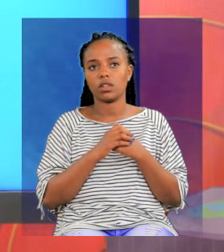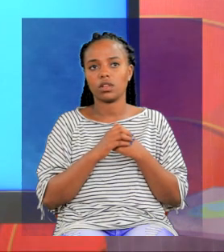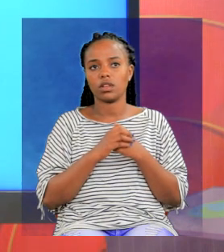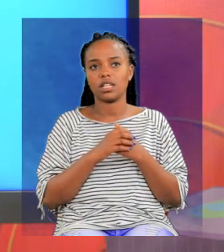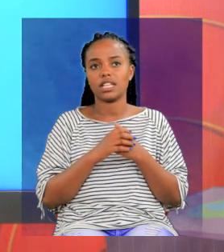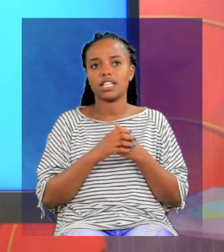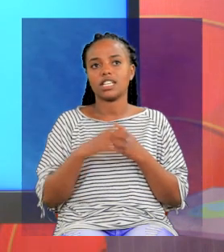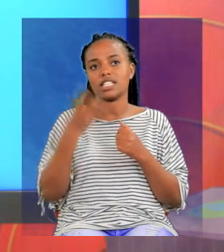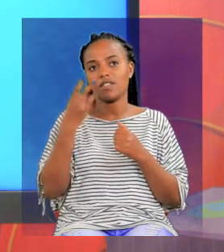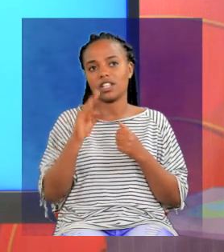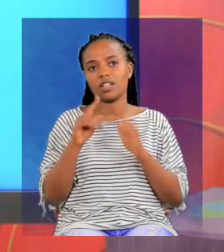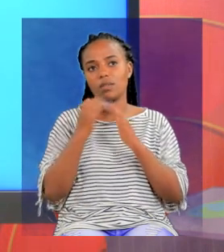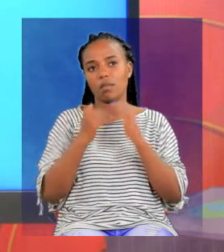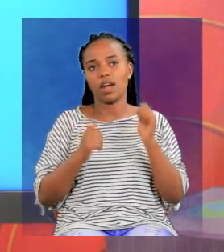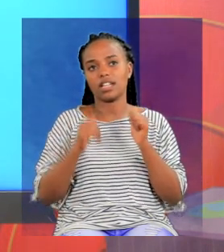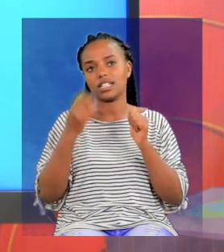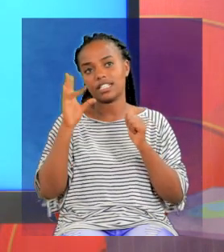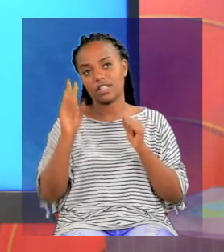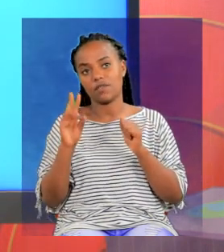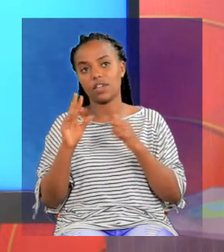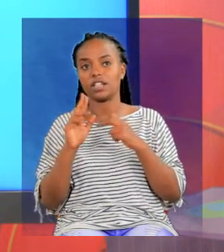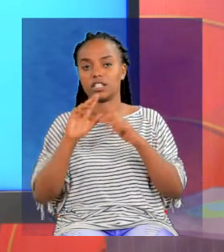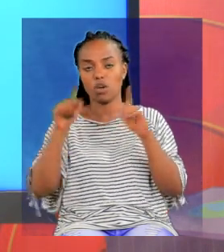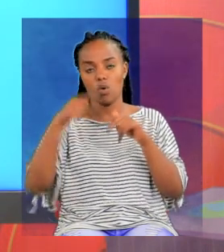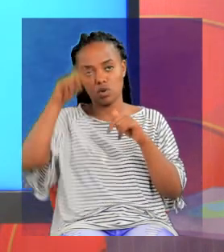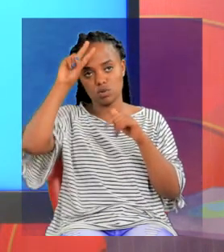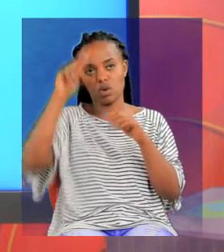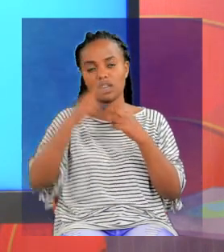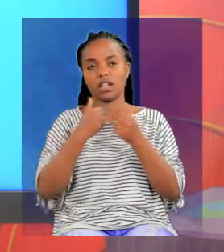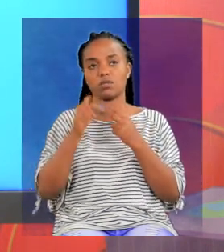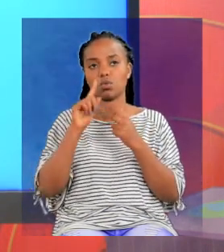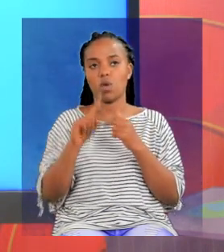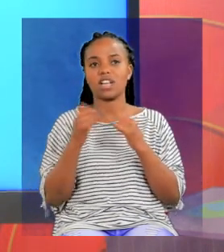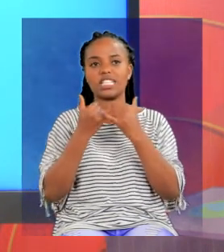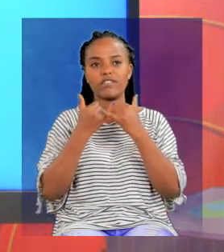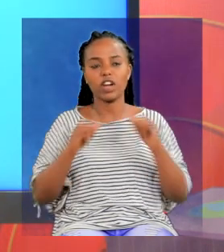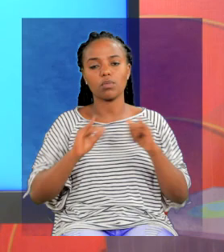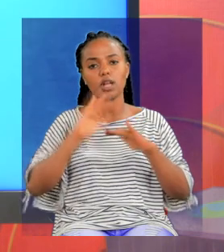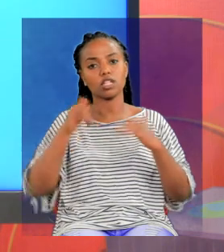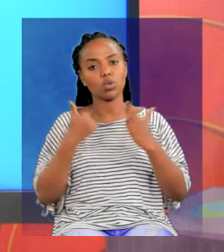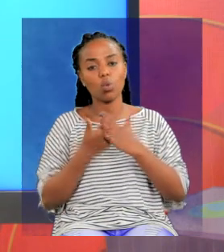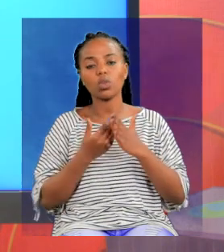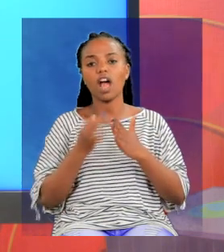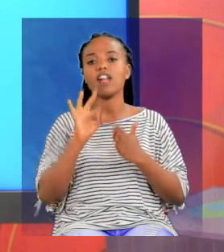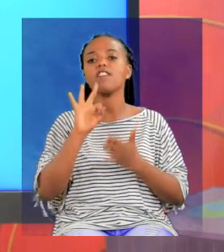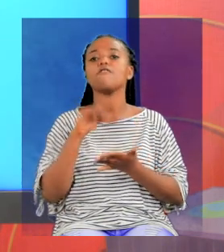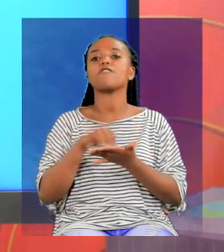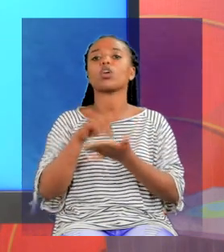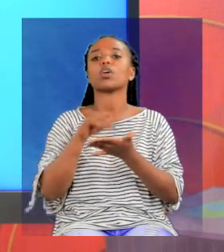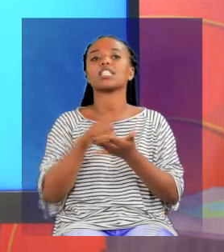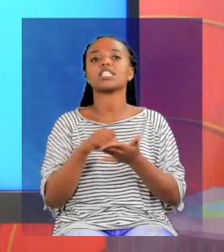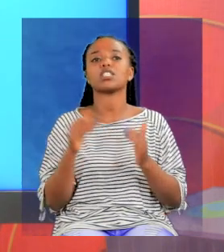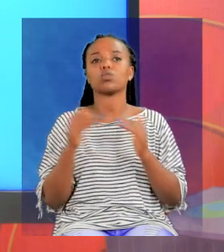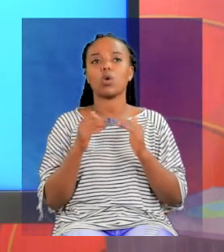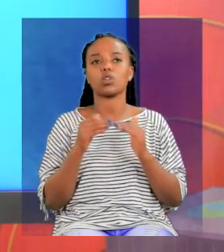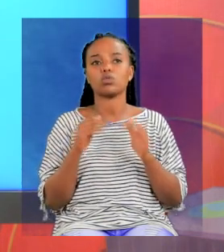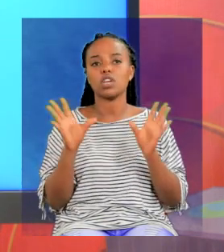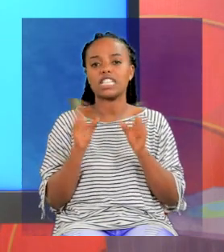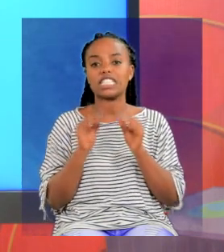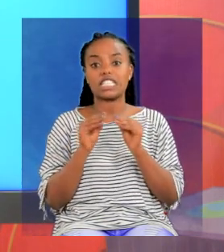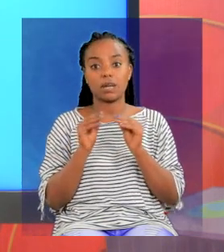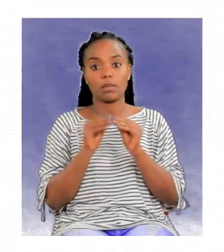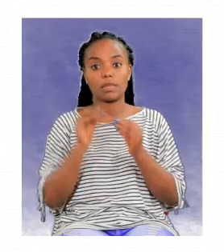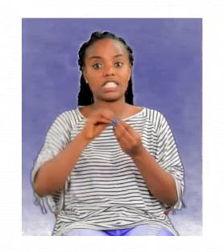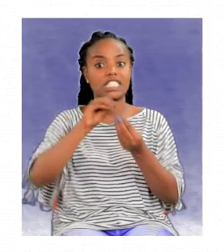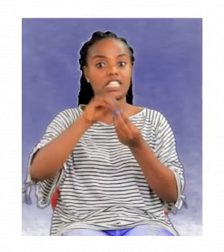17 minus 7, the whole squared times 1. So, divided by the total frequency is equal to the sum of the frequencies